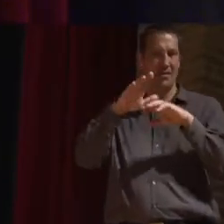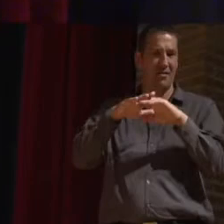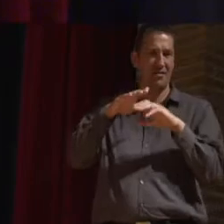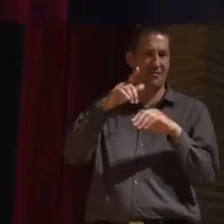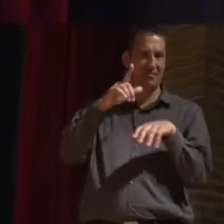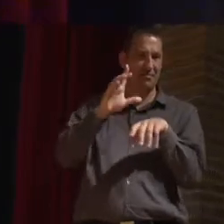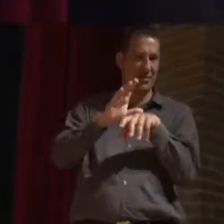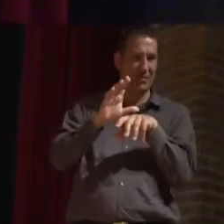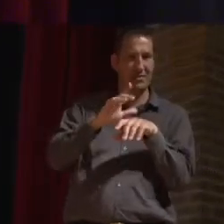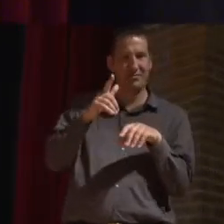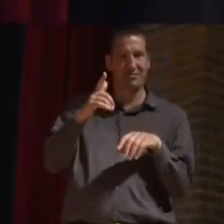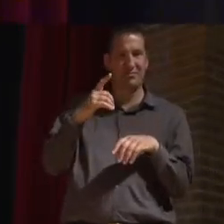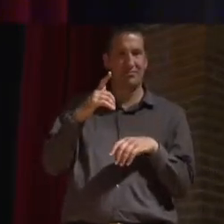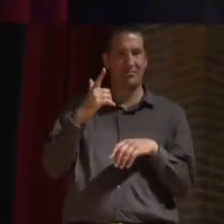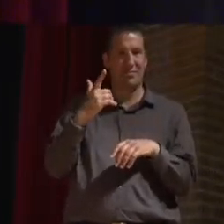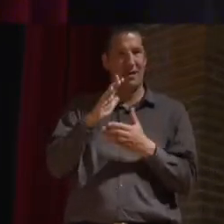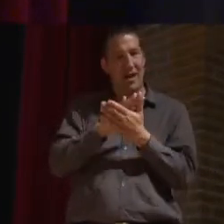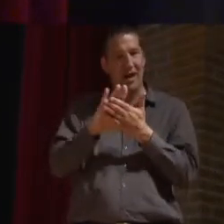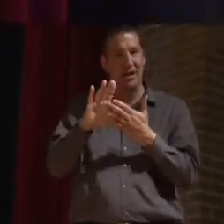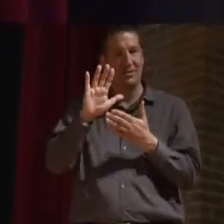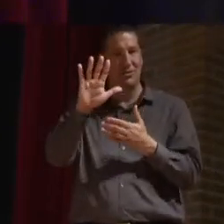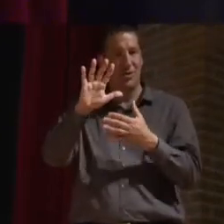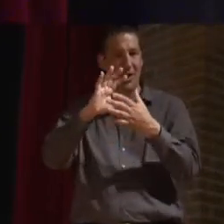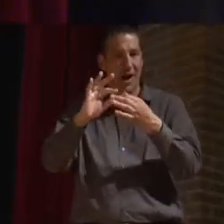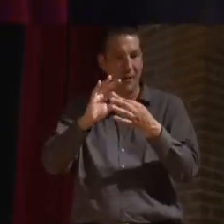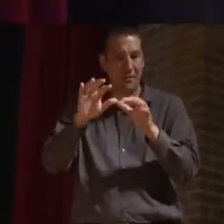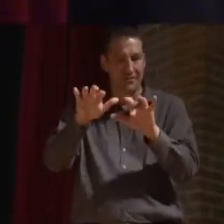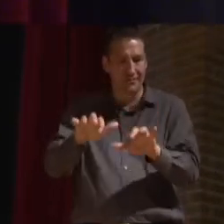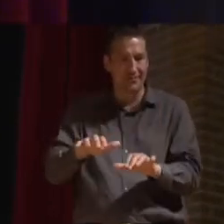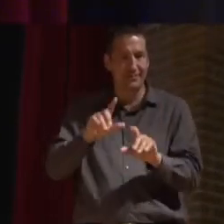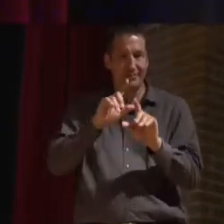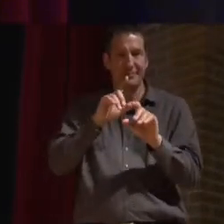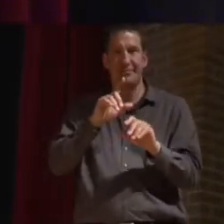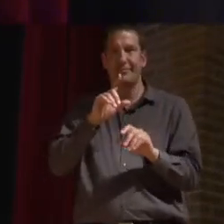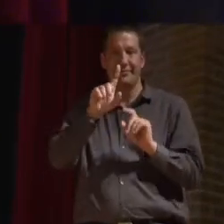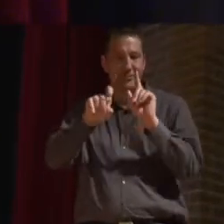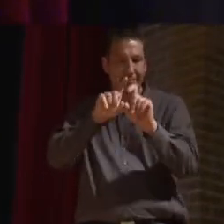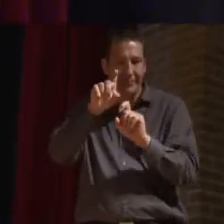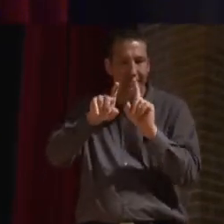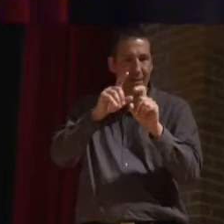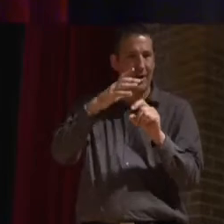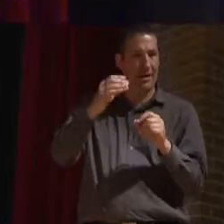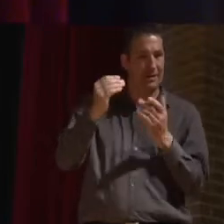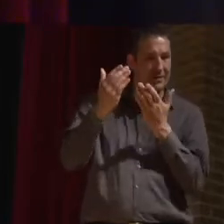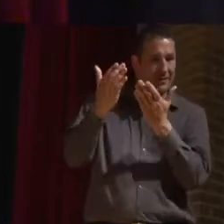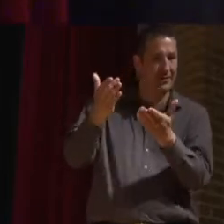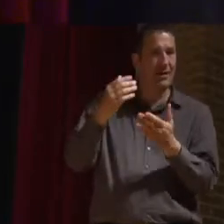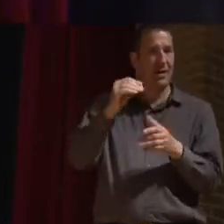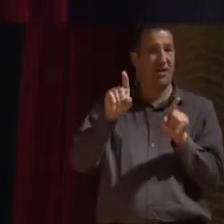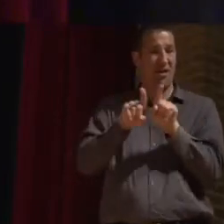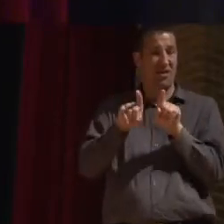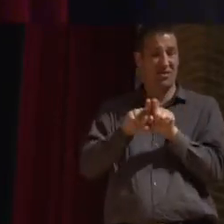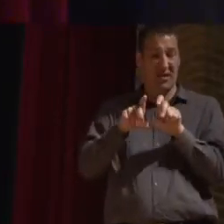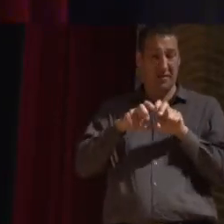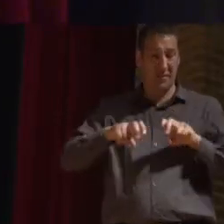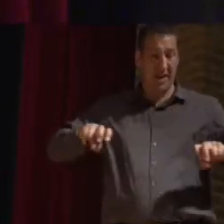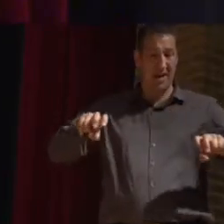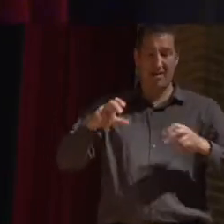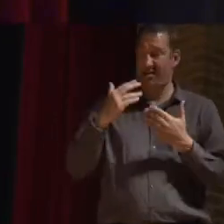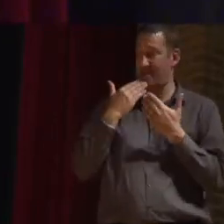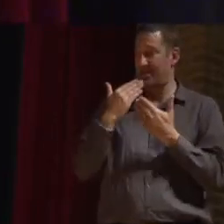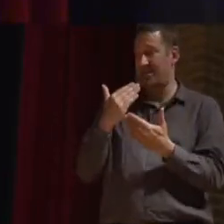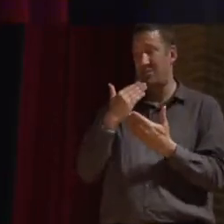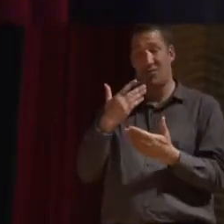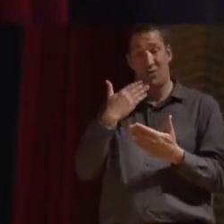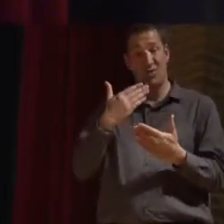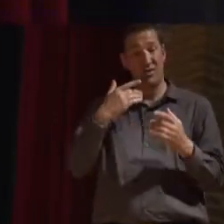great to have you, and it was nice to hear your comments and suggestions and so on. And I'd like to thank our panelists. Each one of you brought a